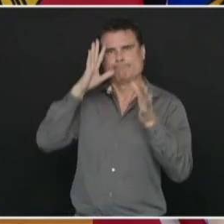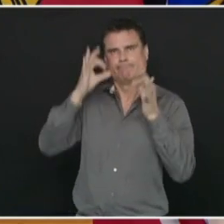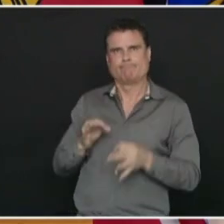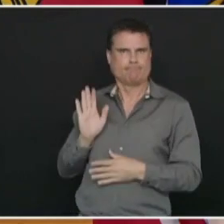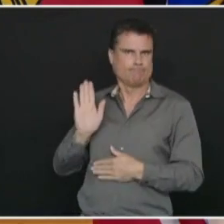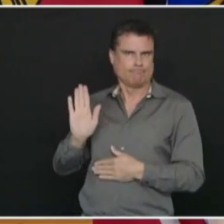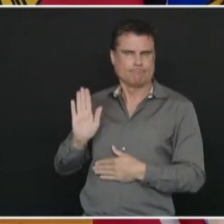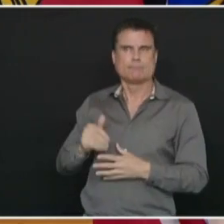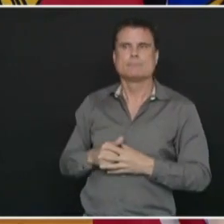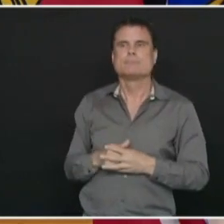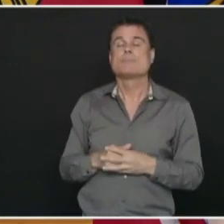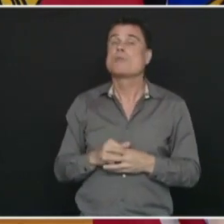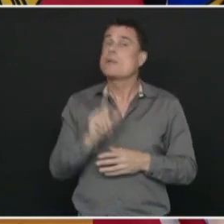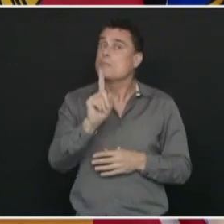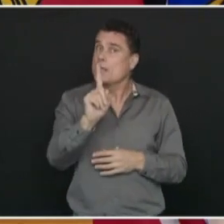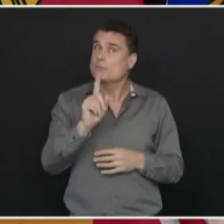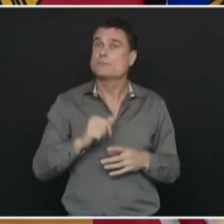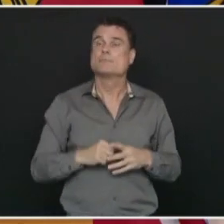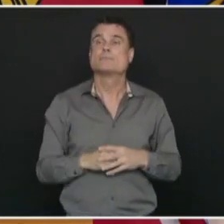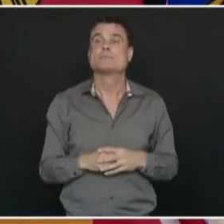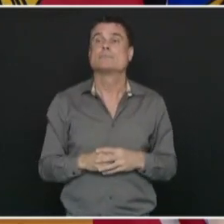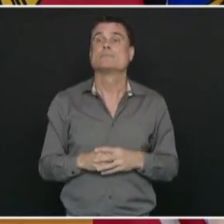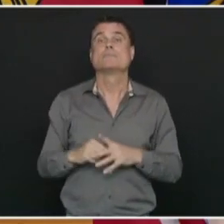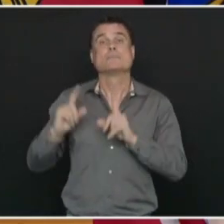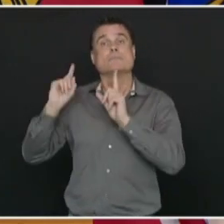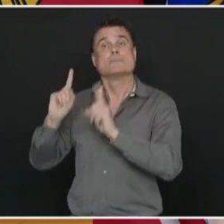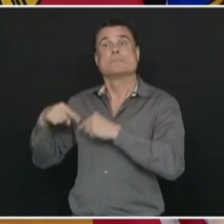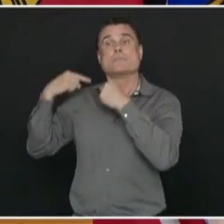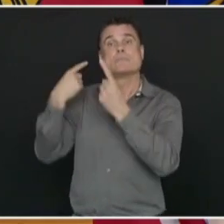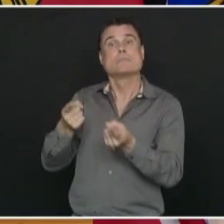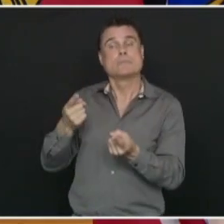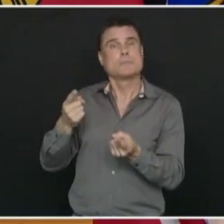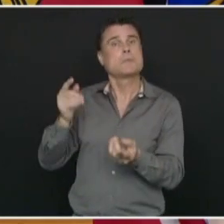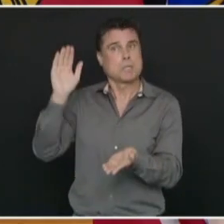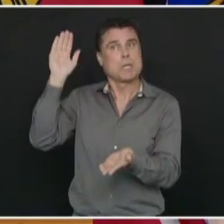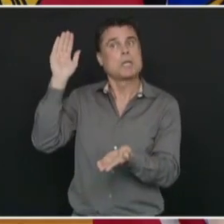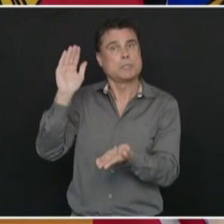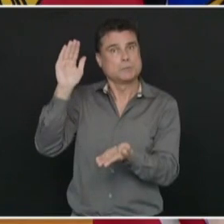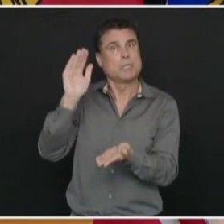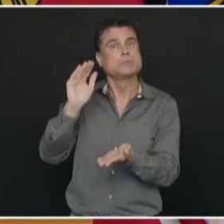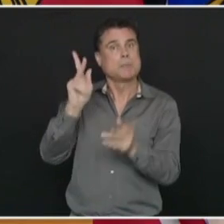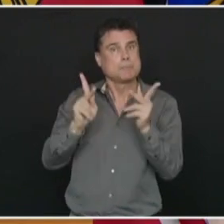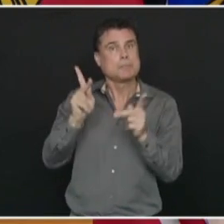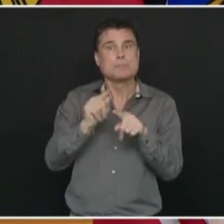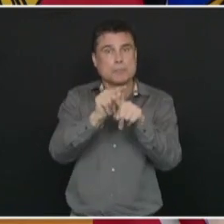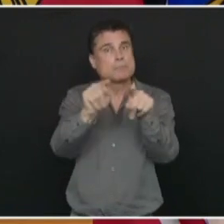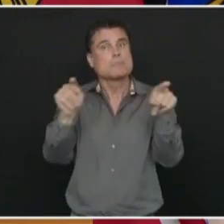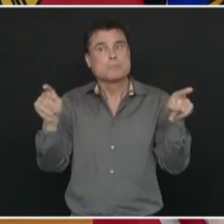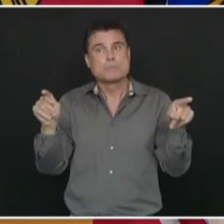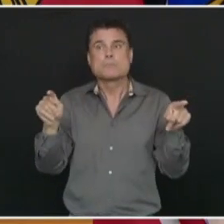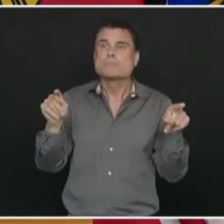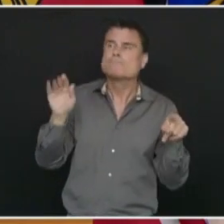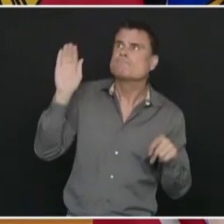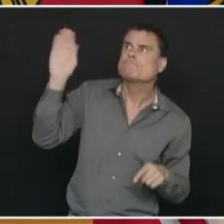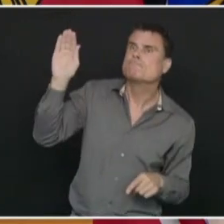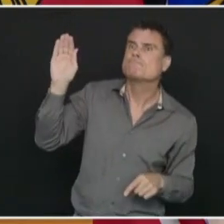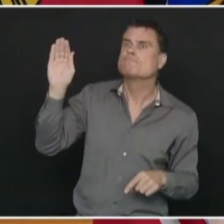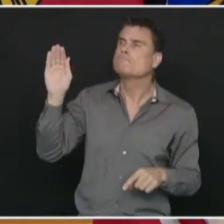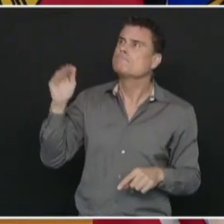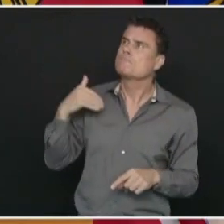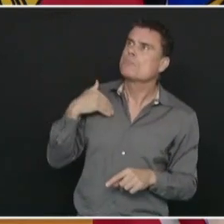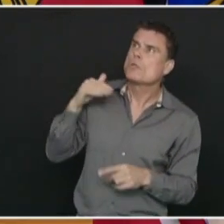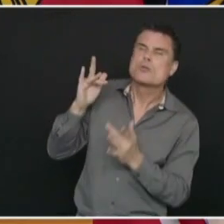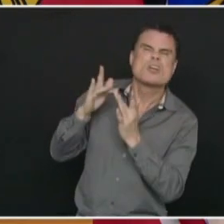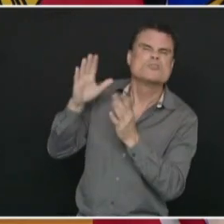But the data will be updated on the BC CDC website, and it does give you the breakdown of male